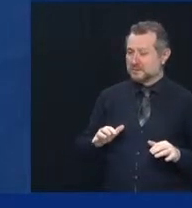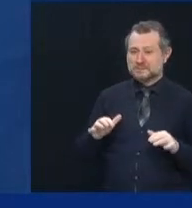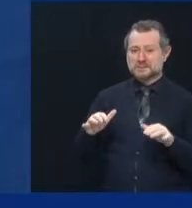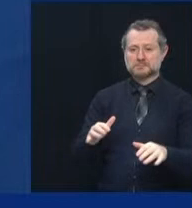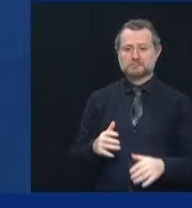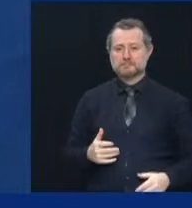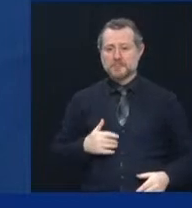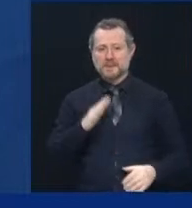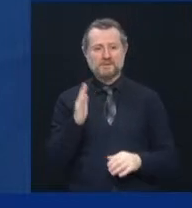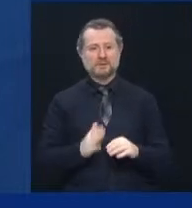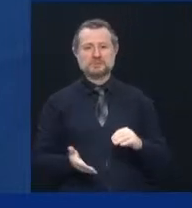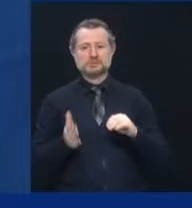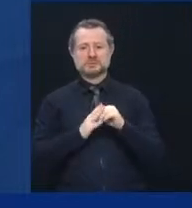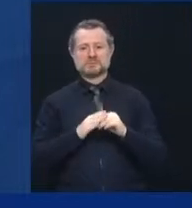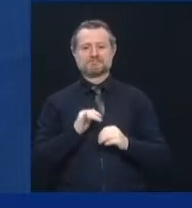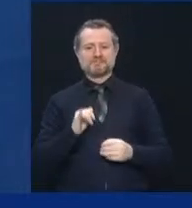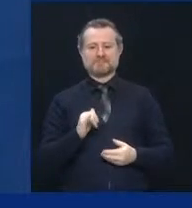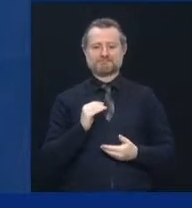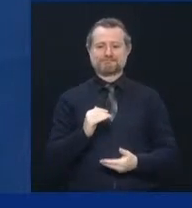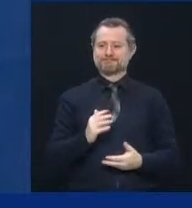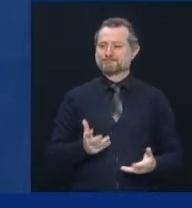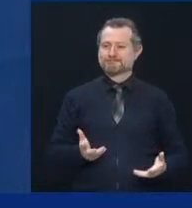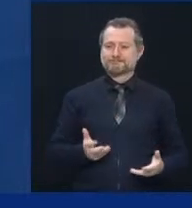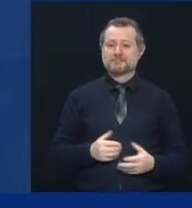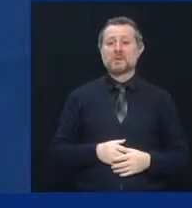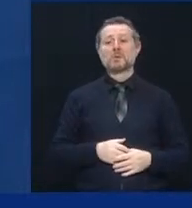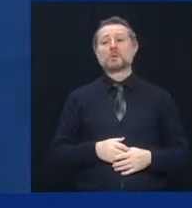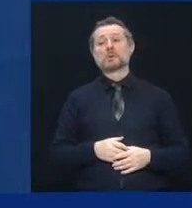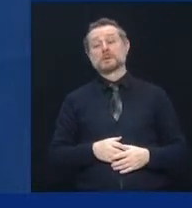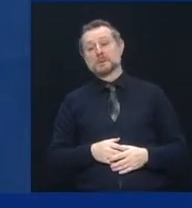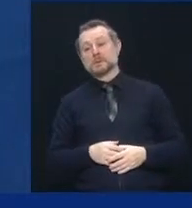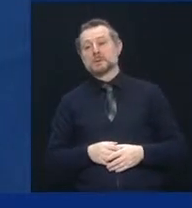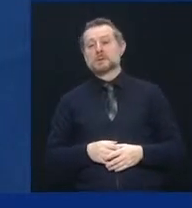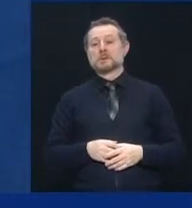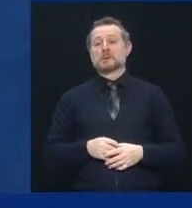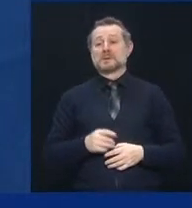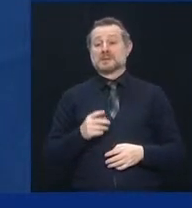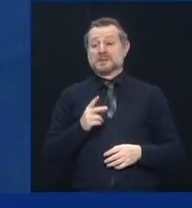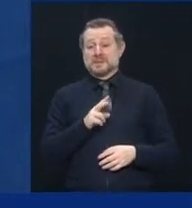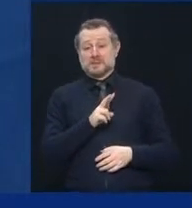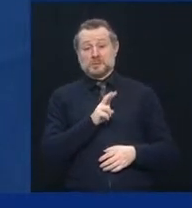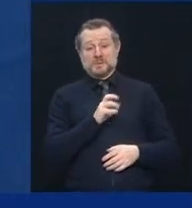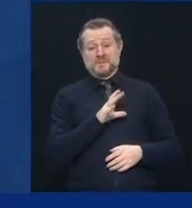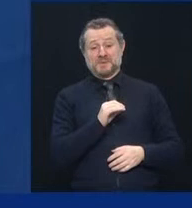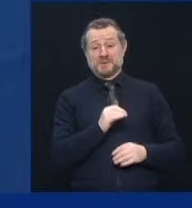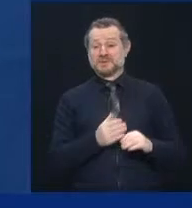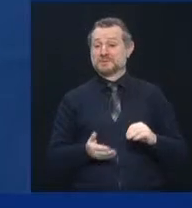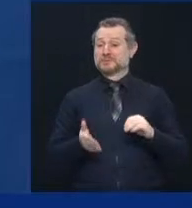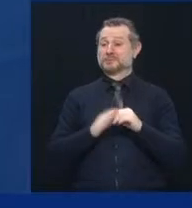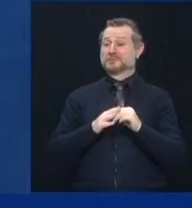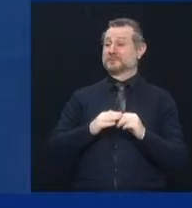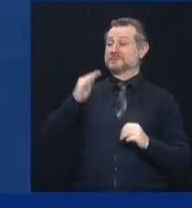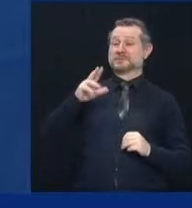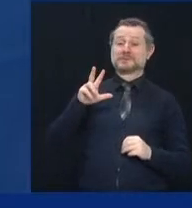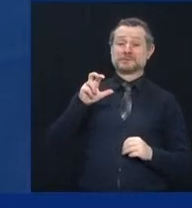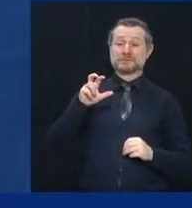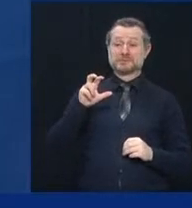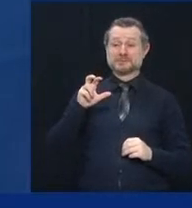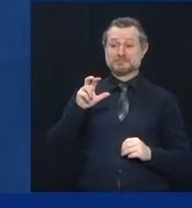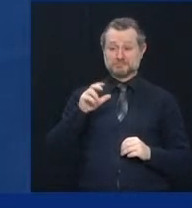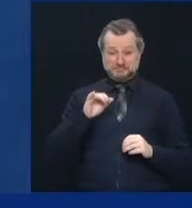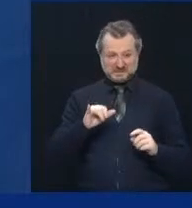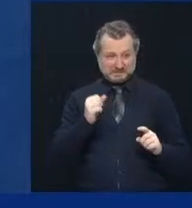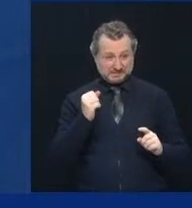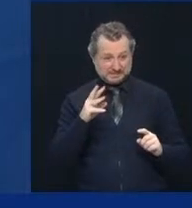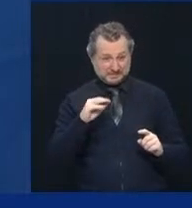supply. So even when you increase the 250 to 300 with the 16%, you are